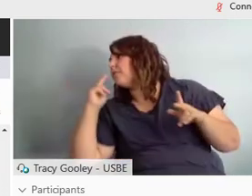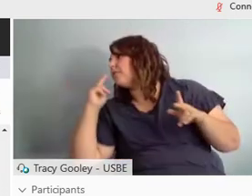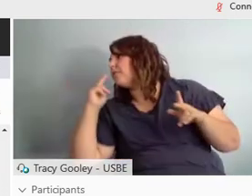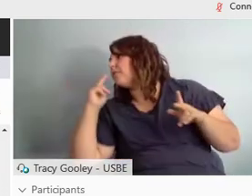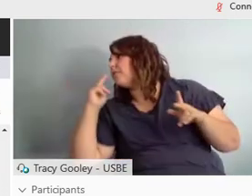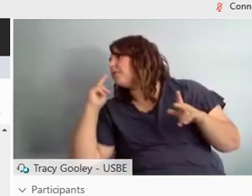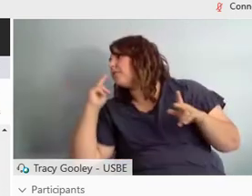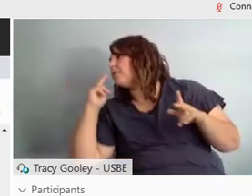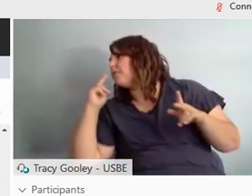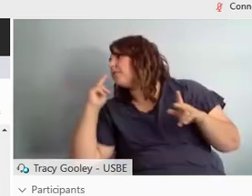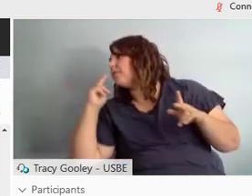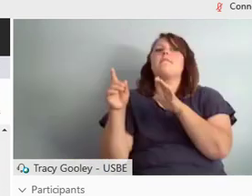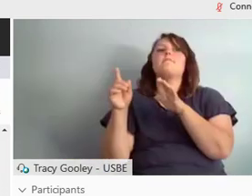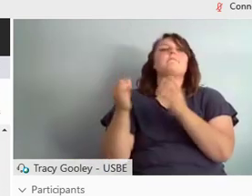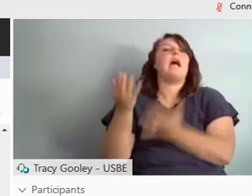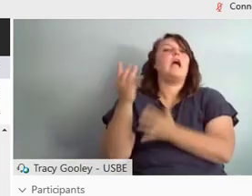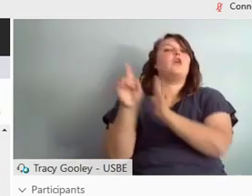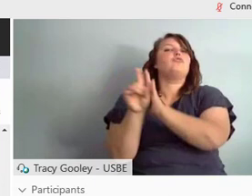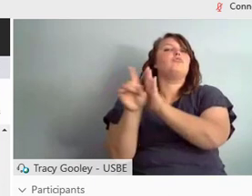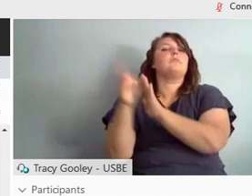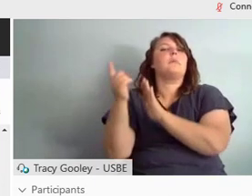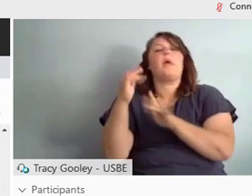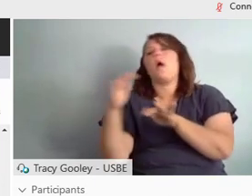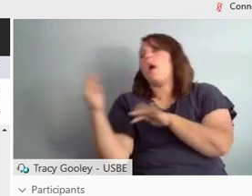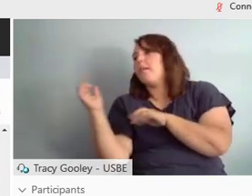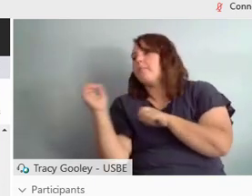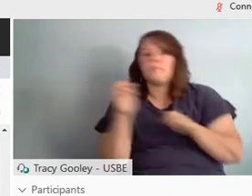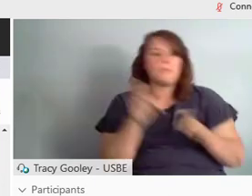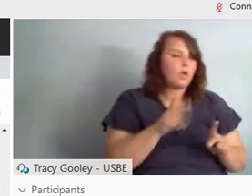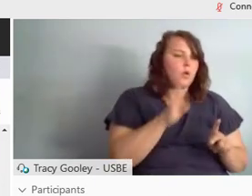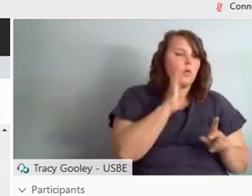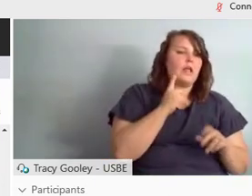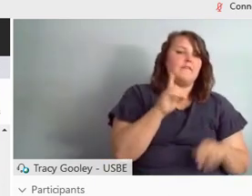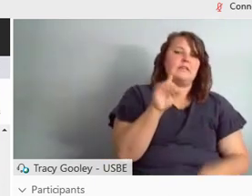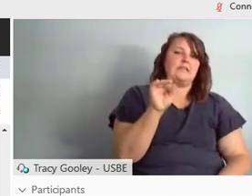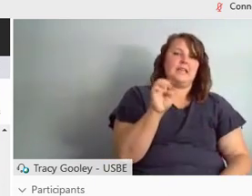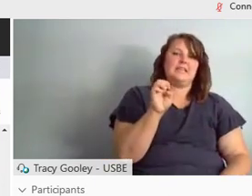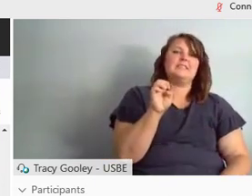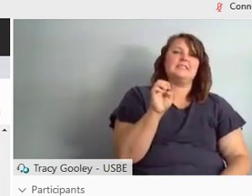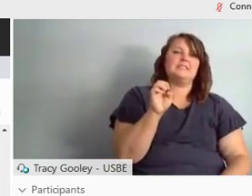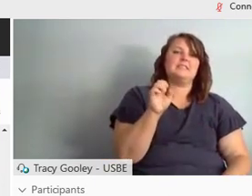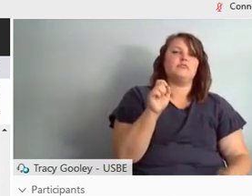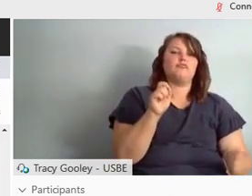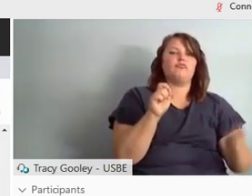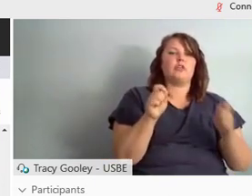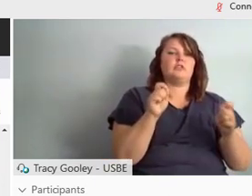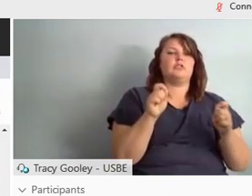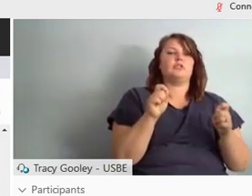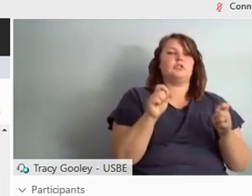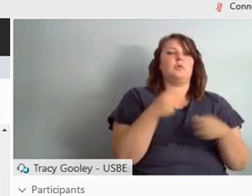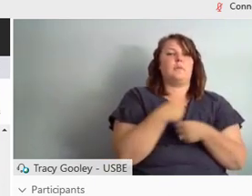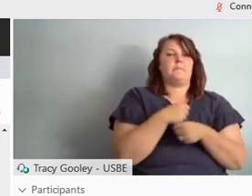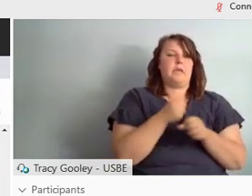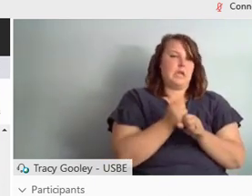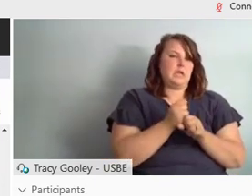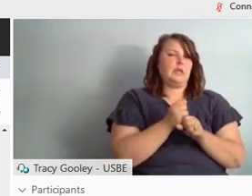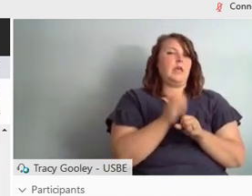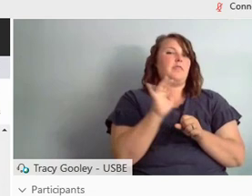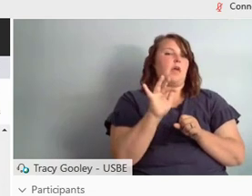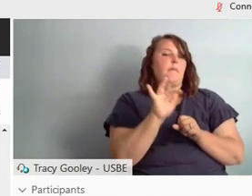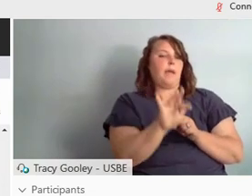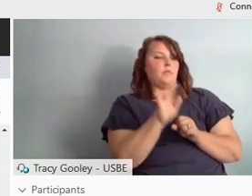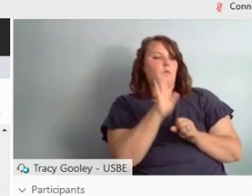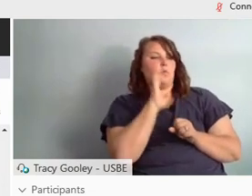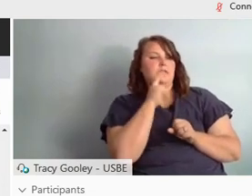or a fire drill goes off and I come back, it will have a date that changes were made, and this button